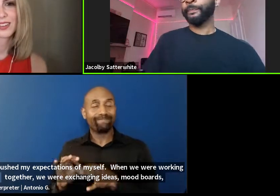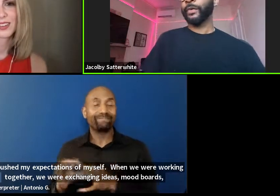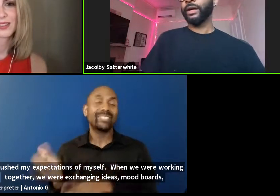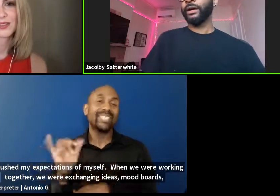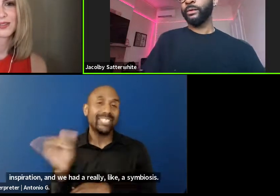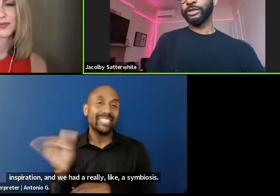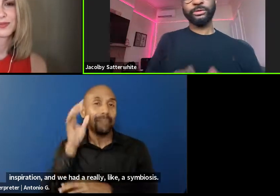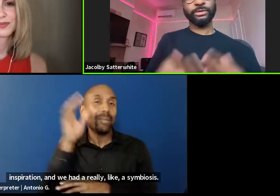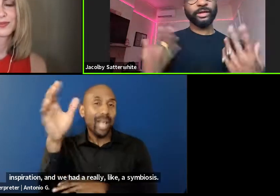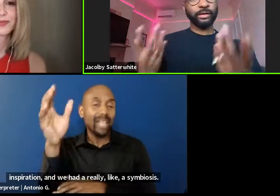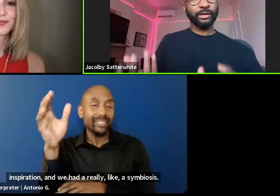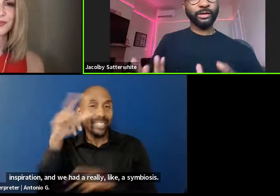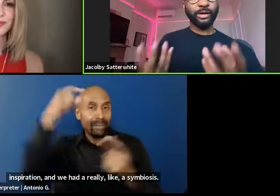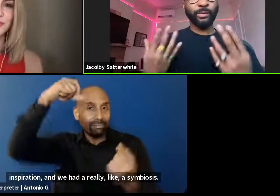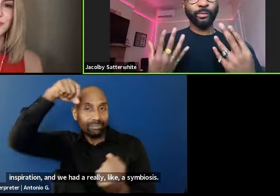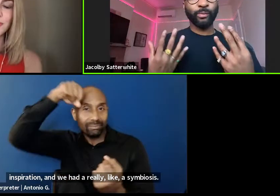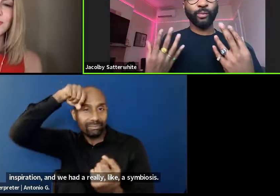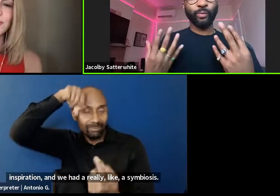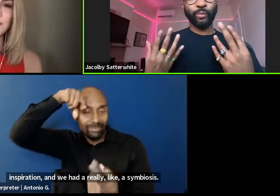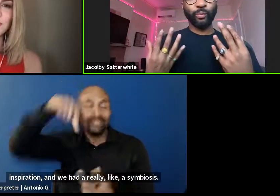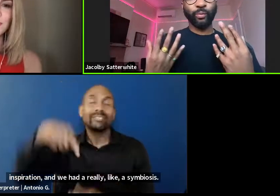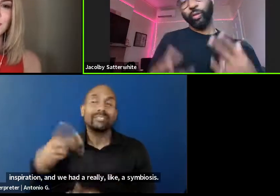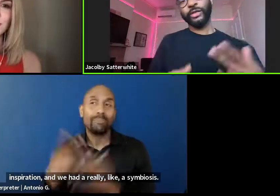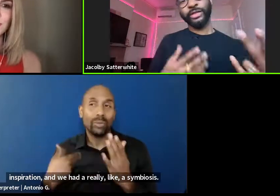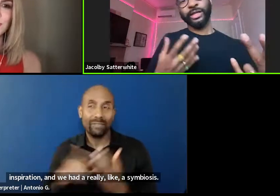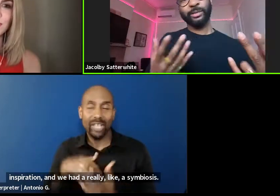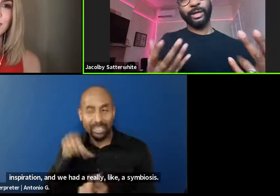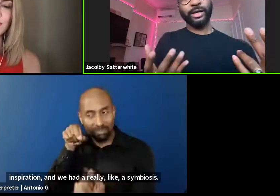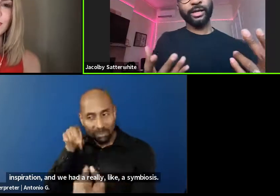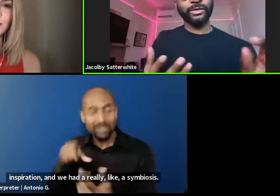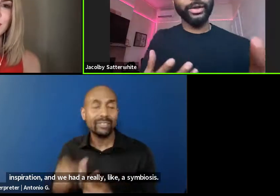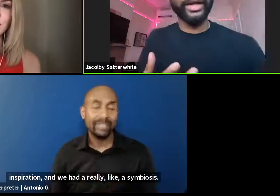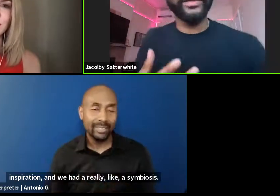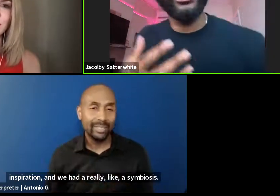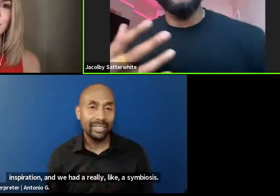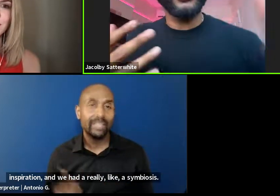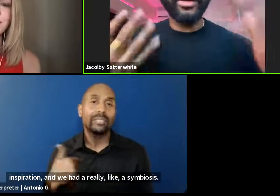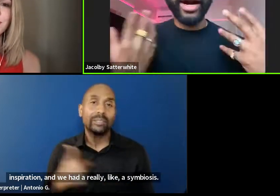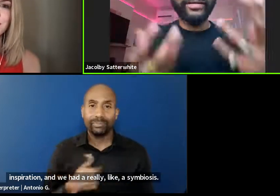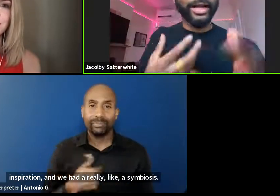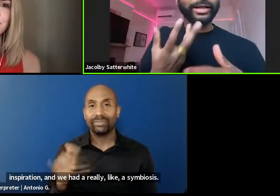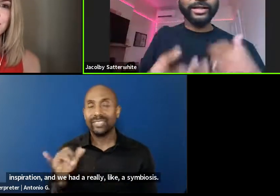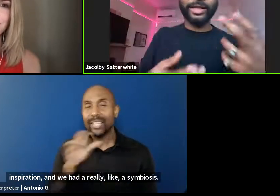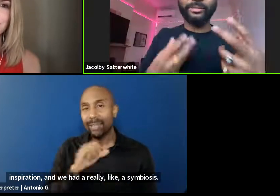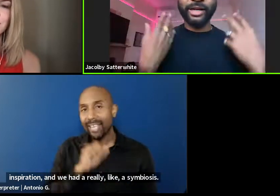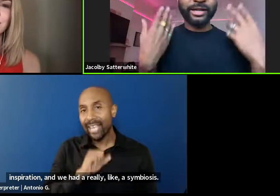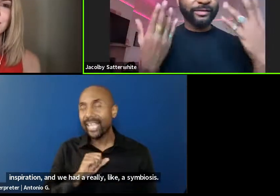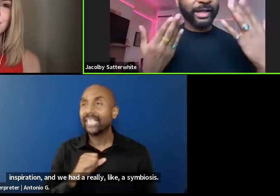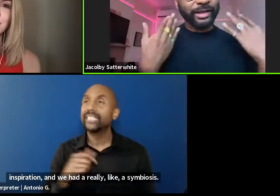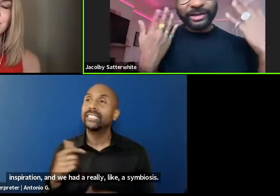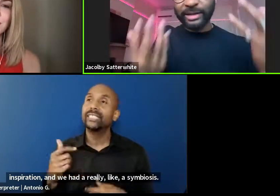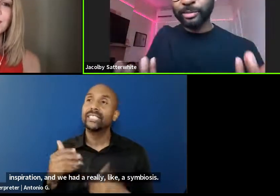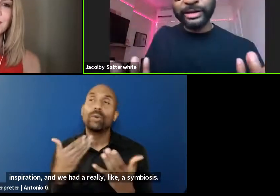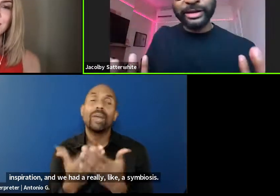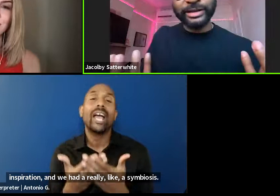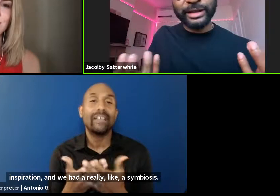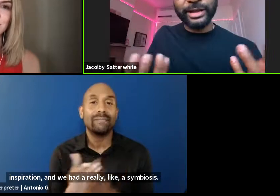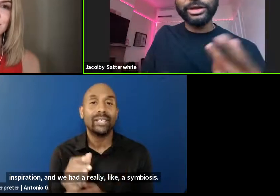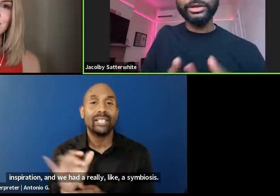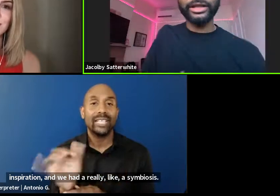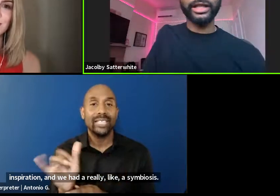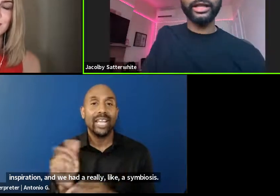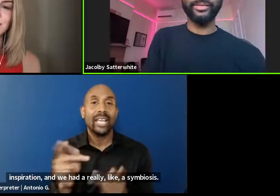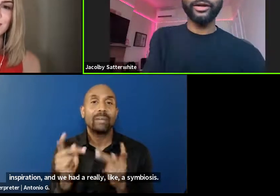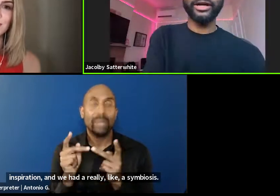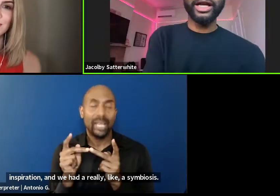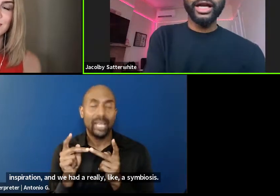like when she was talking, you know, we're the same age and we were arriving at the same kind of like conceptual place at the same